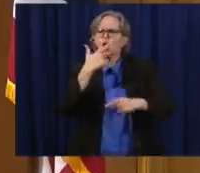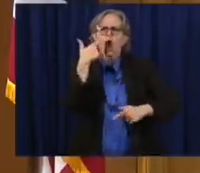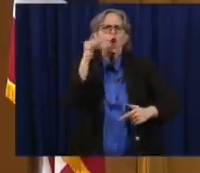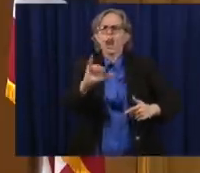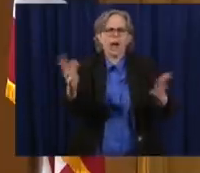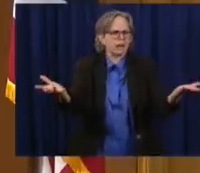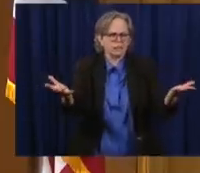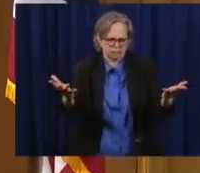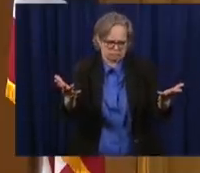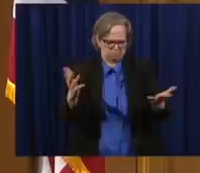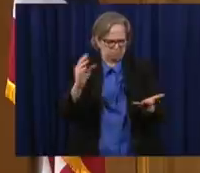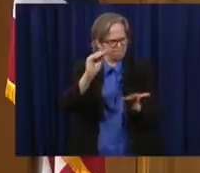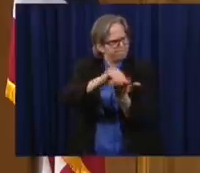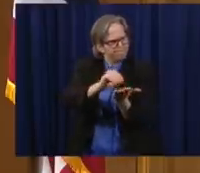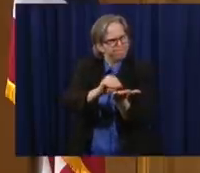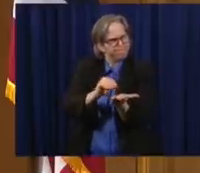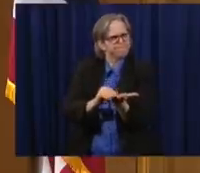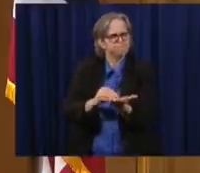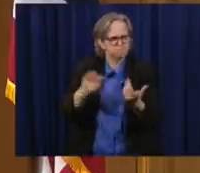Very, very important.